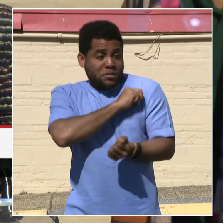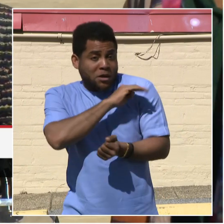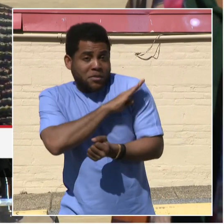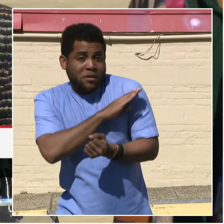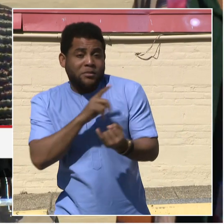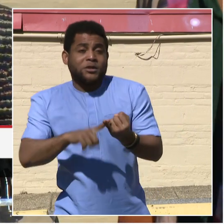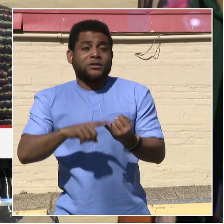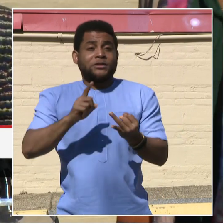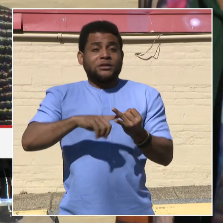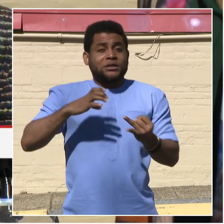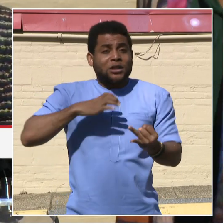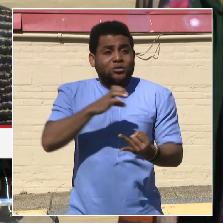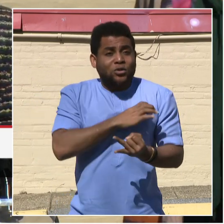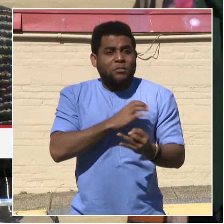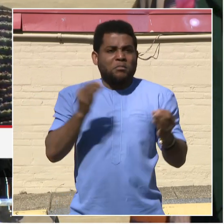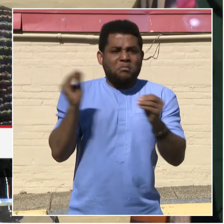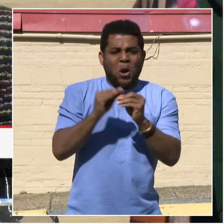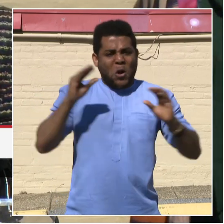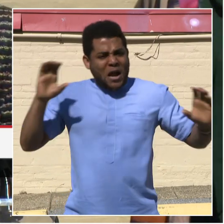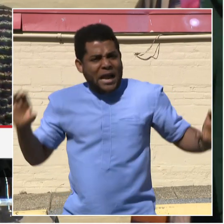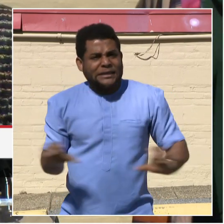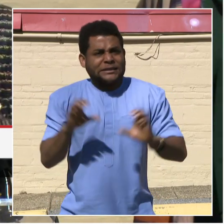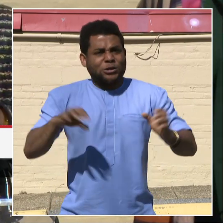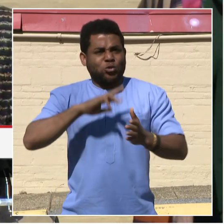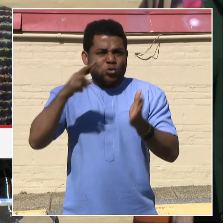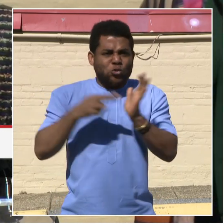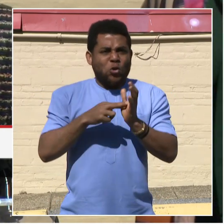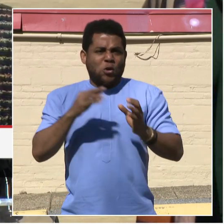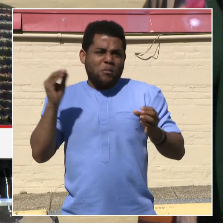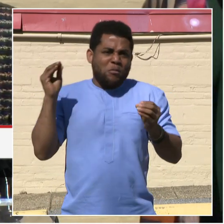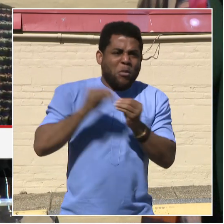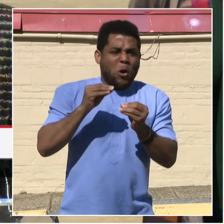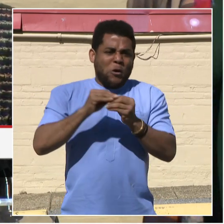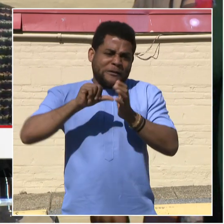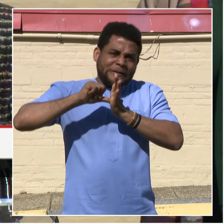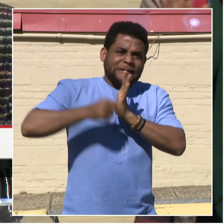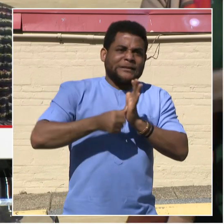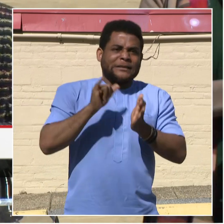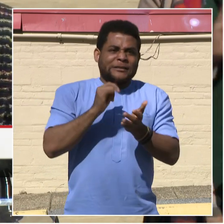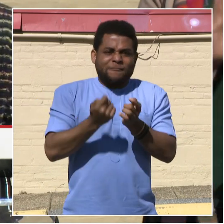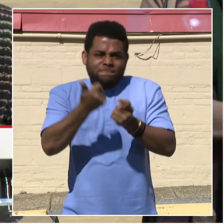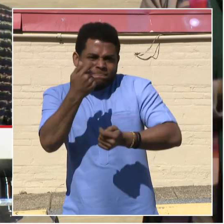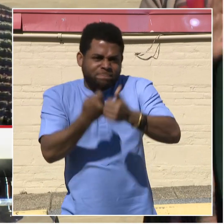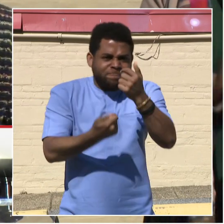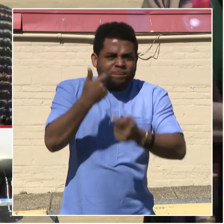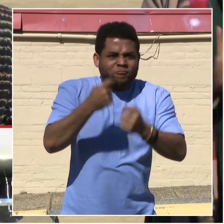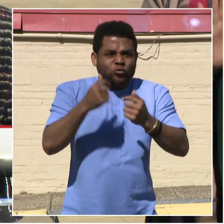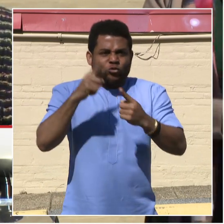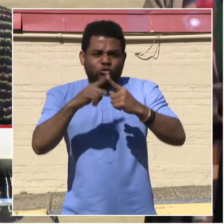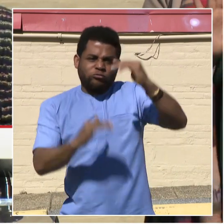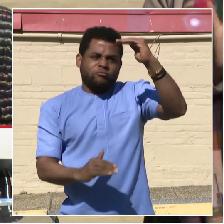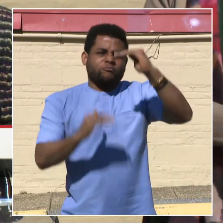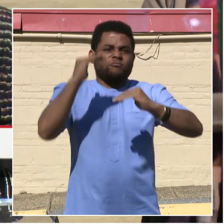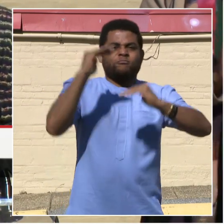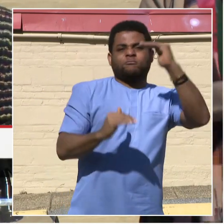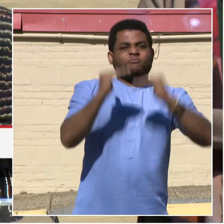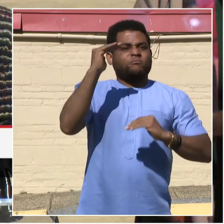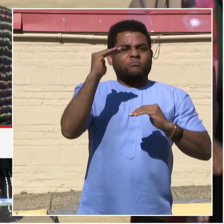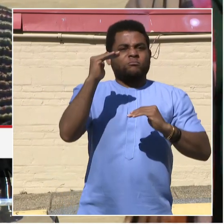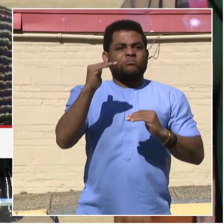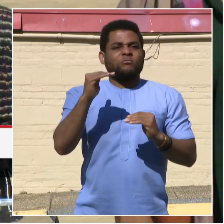play an even more active role and be more intentional in eliminating those disparities that exist.